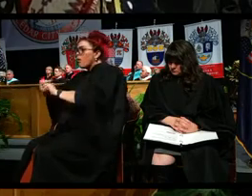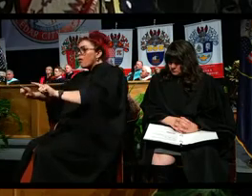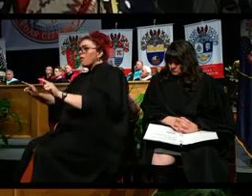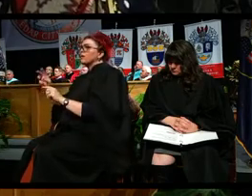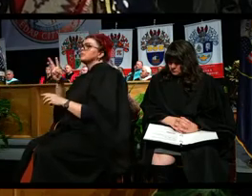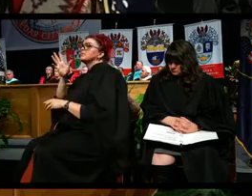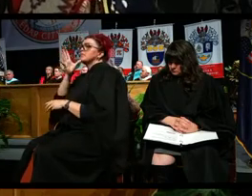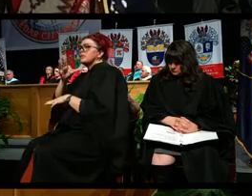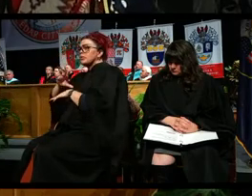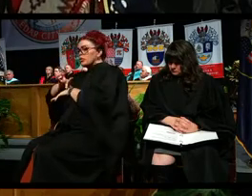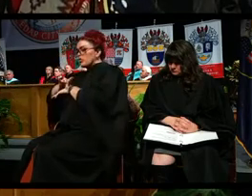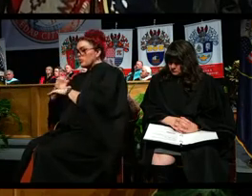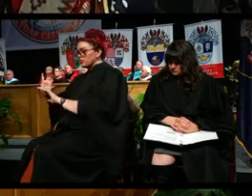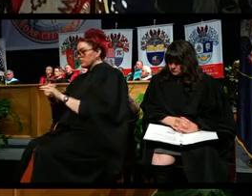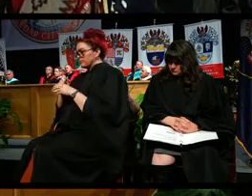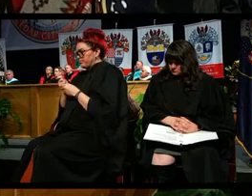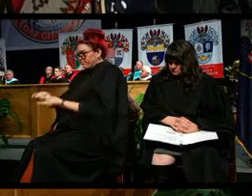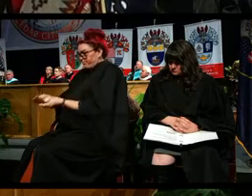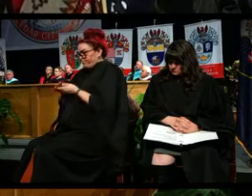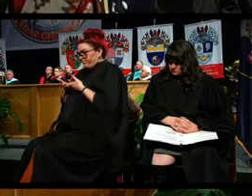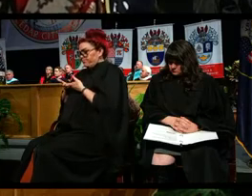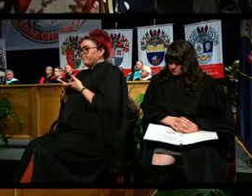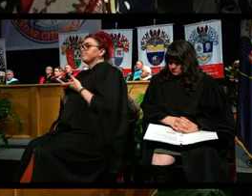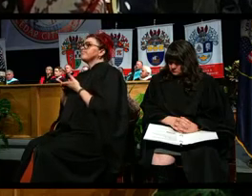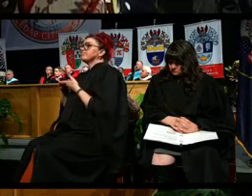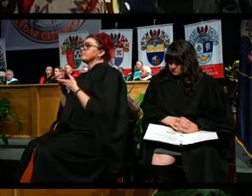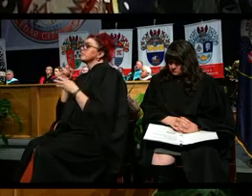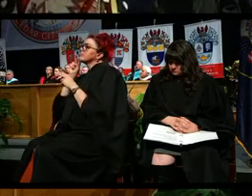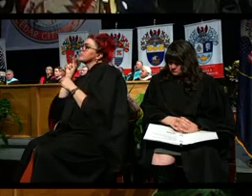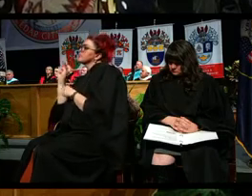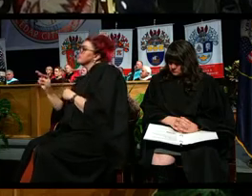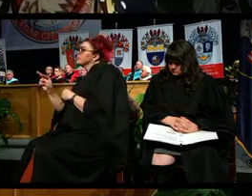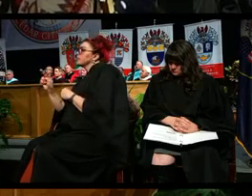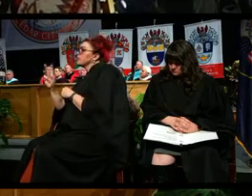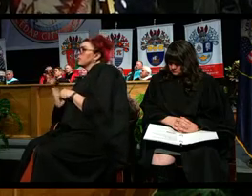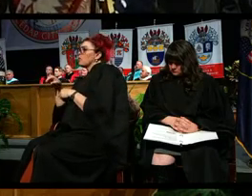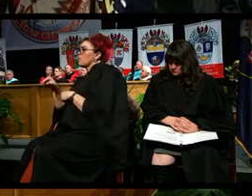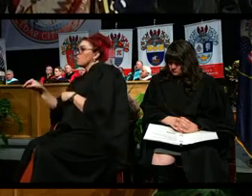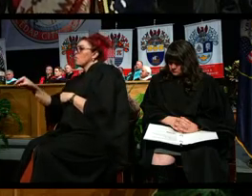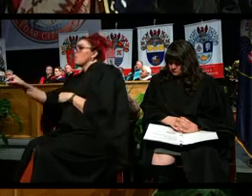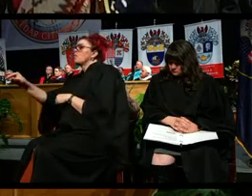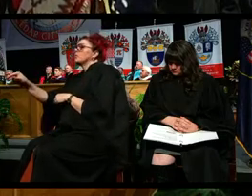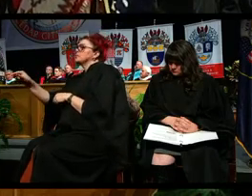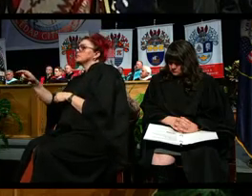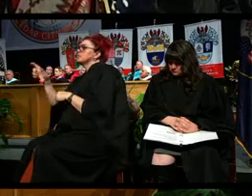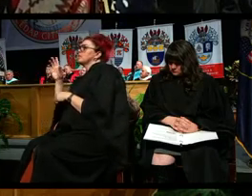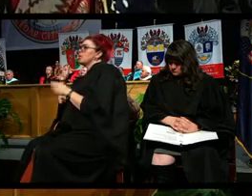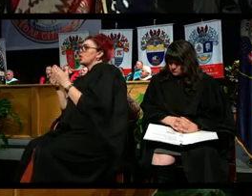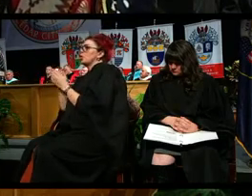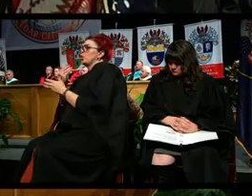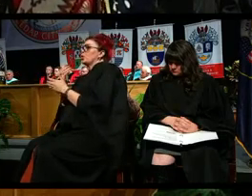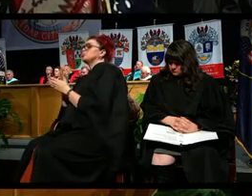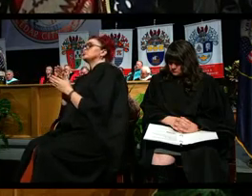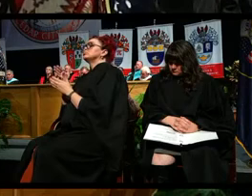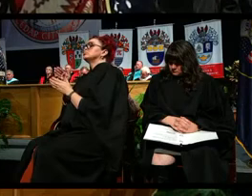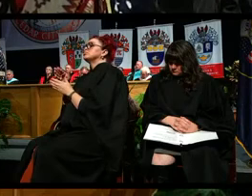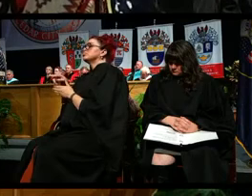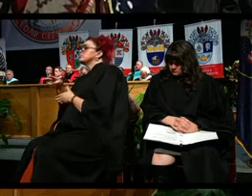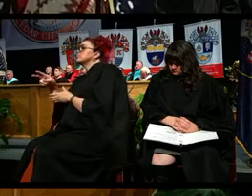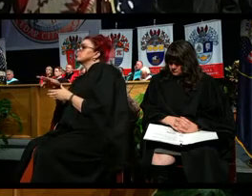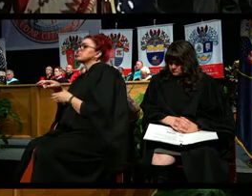provides us. And as she walks this road, it's a new road in her life. I ask you to bless her,